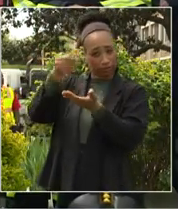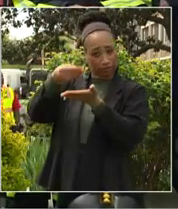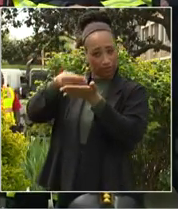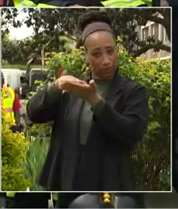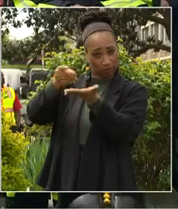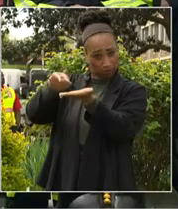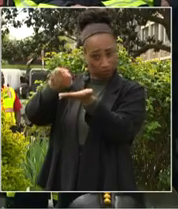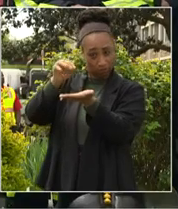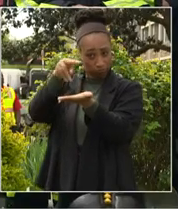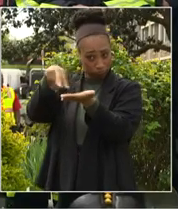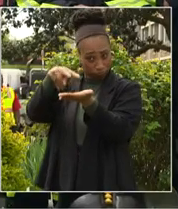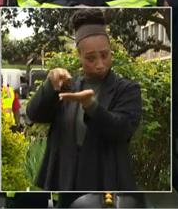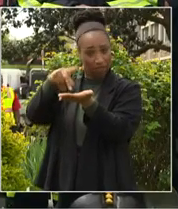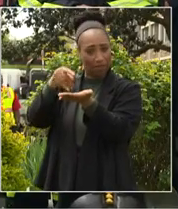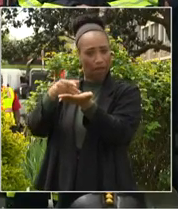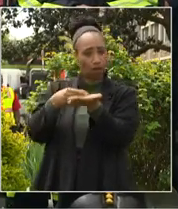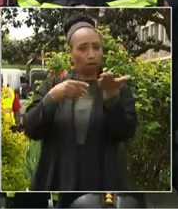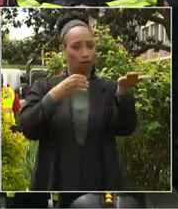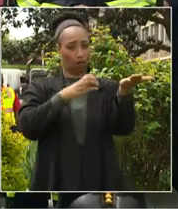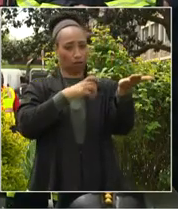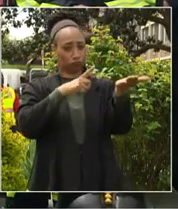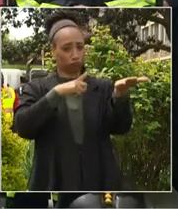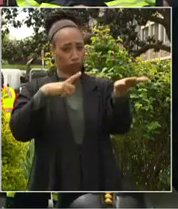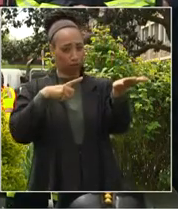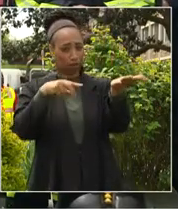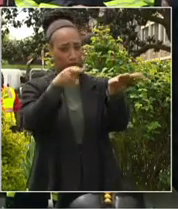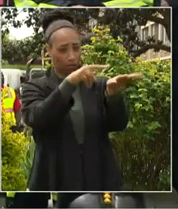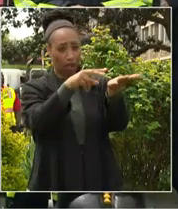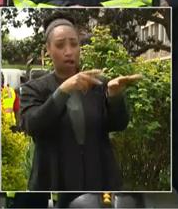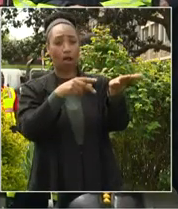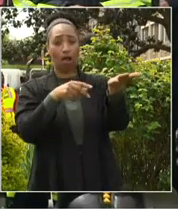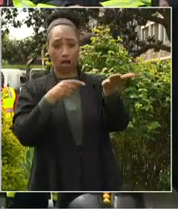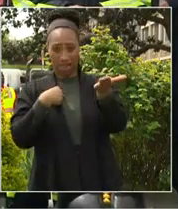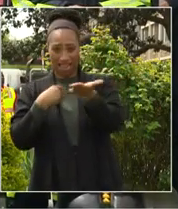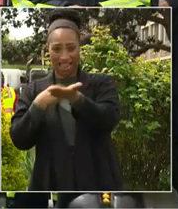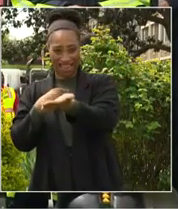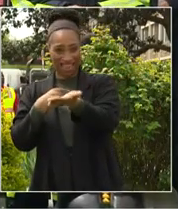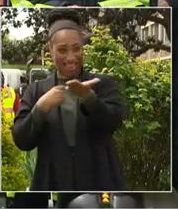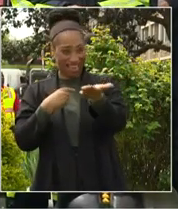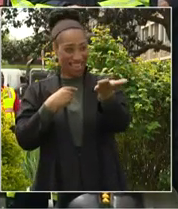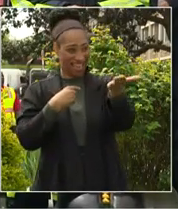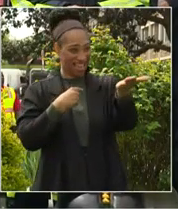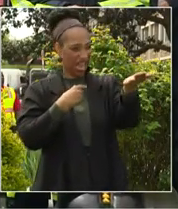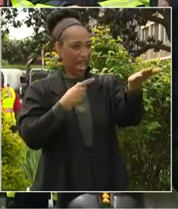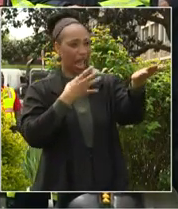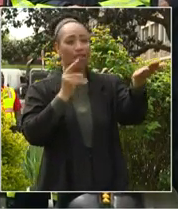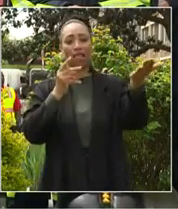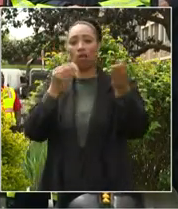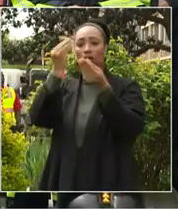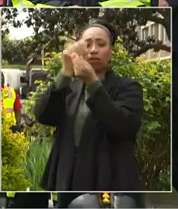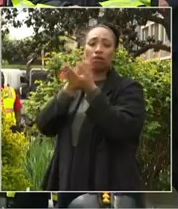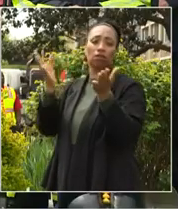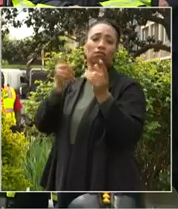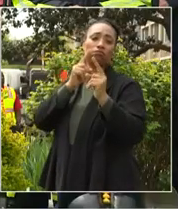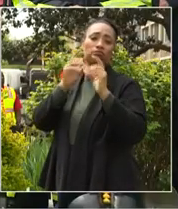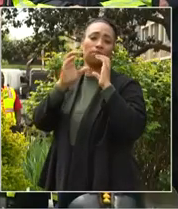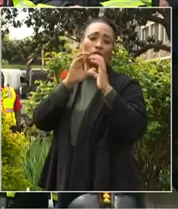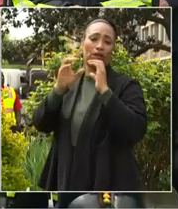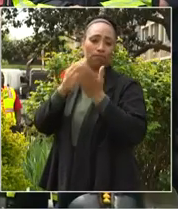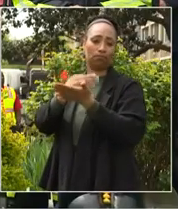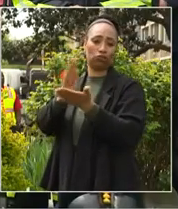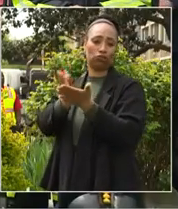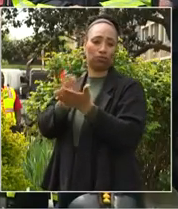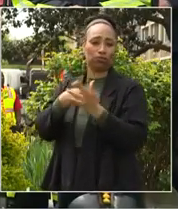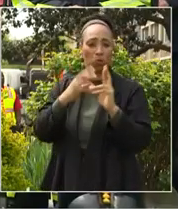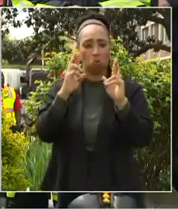start communicating about what's in it. And hopefully that'll be sooner rather than later. And then can I go back to the task force? You sent a letter, I believe, last